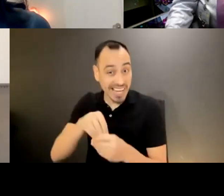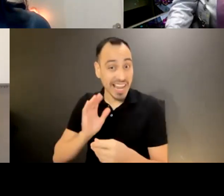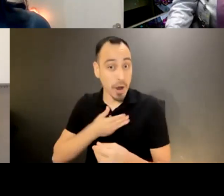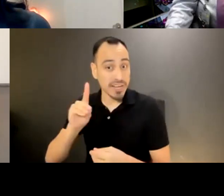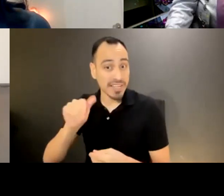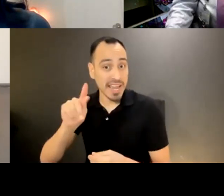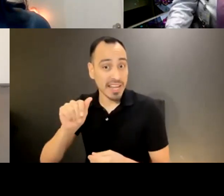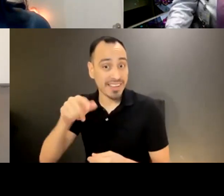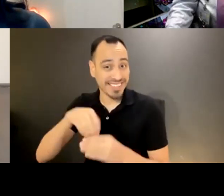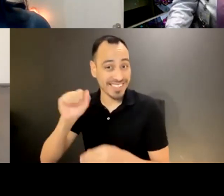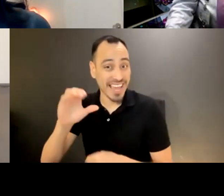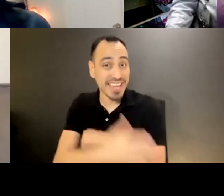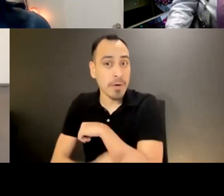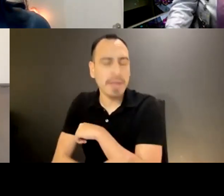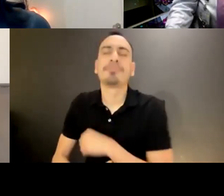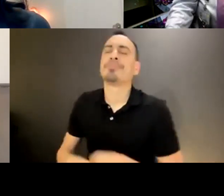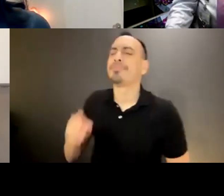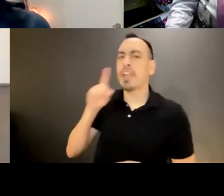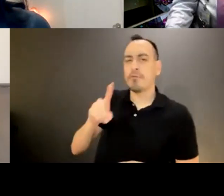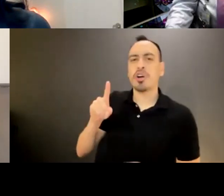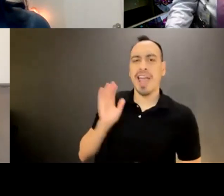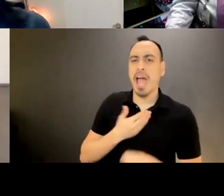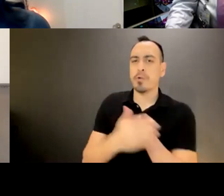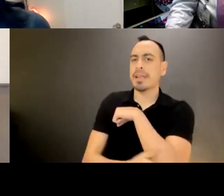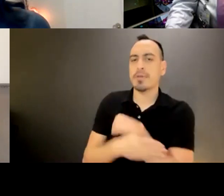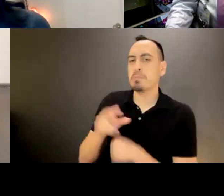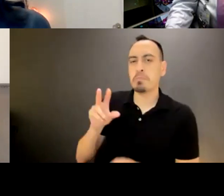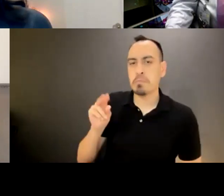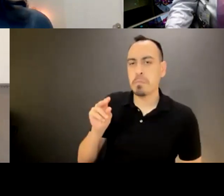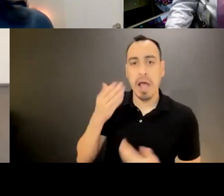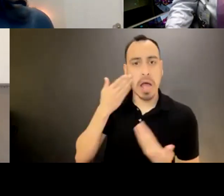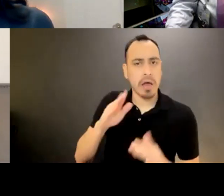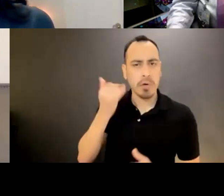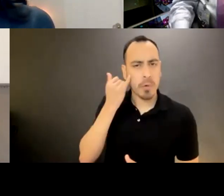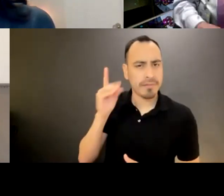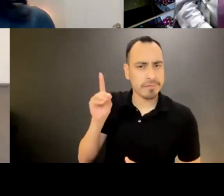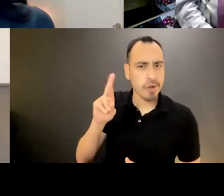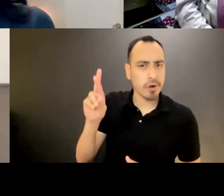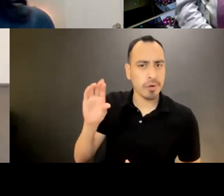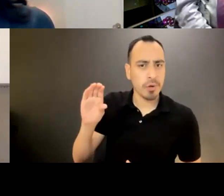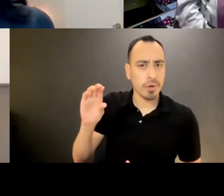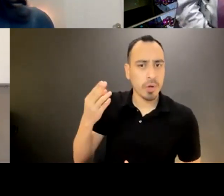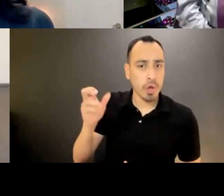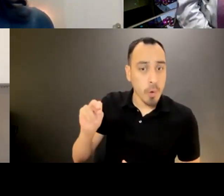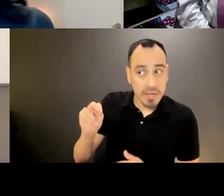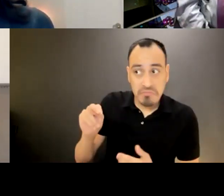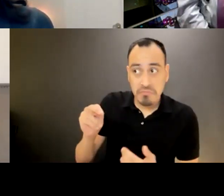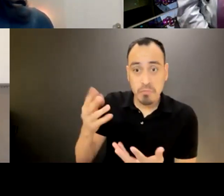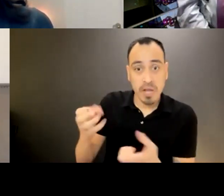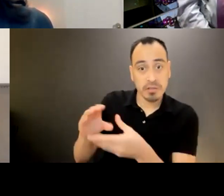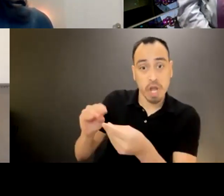For the county public health, we are not. So I don't know if Dr. Cohen has more to say with what they're doing at UC